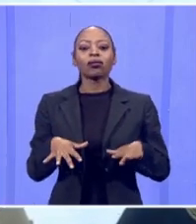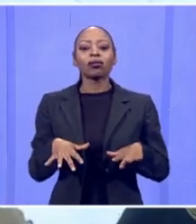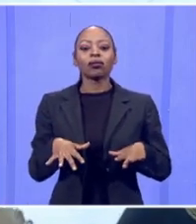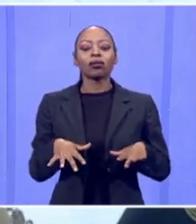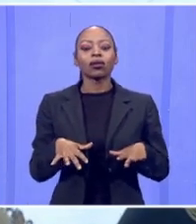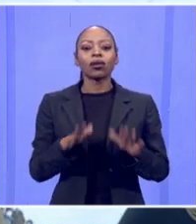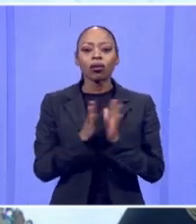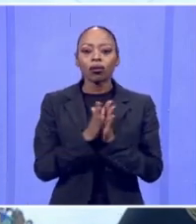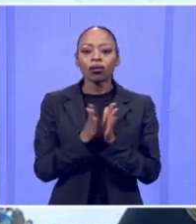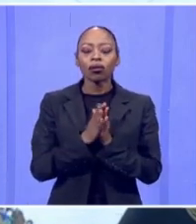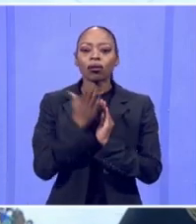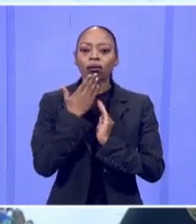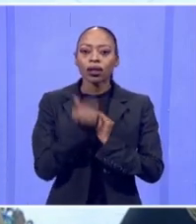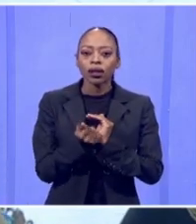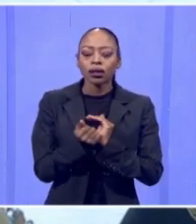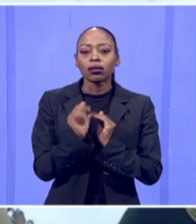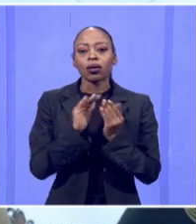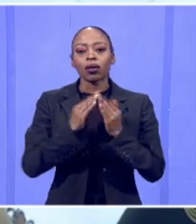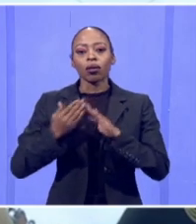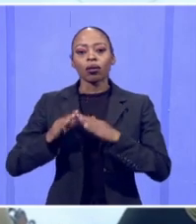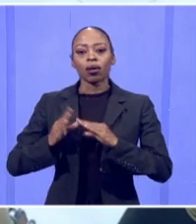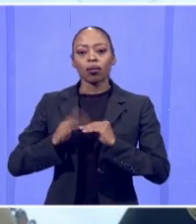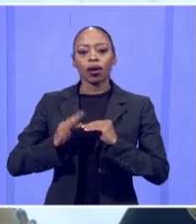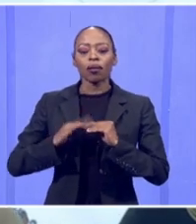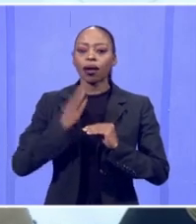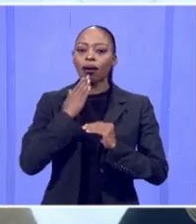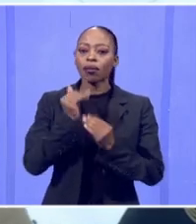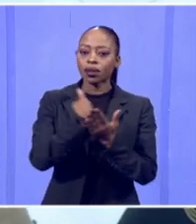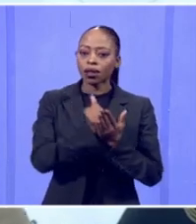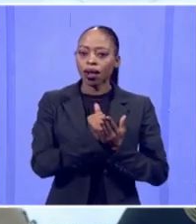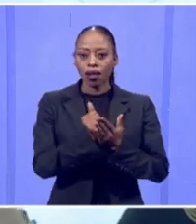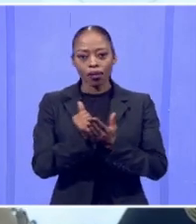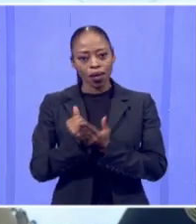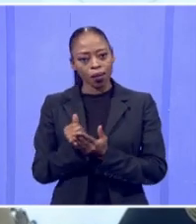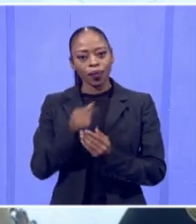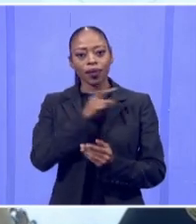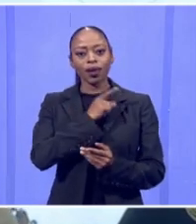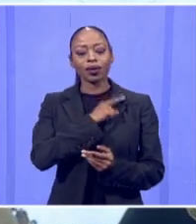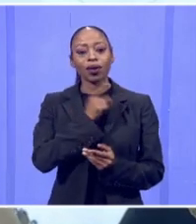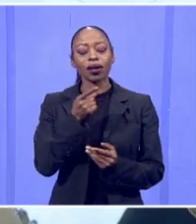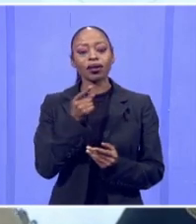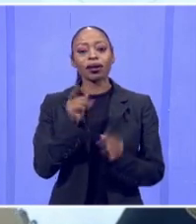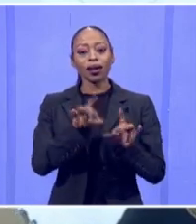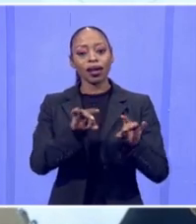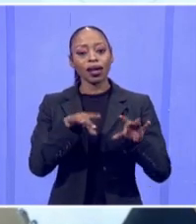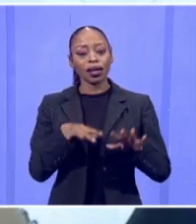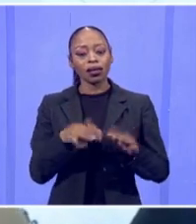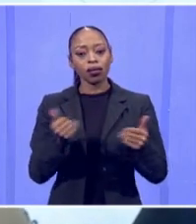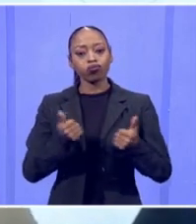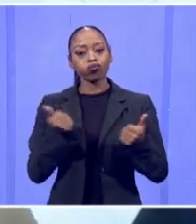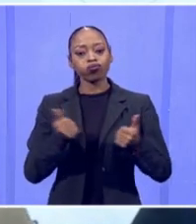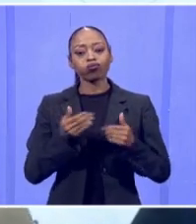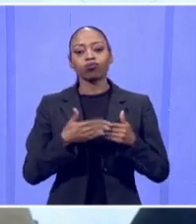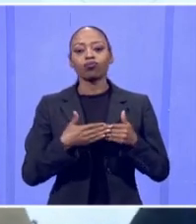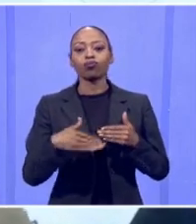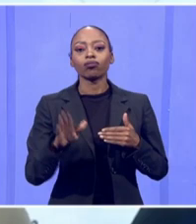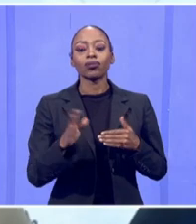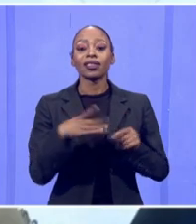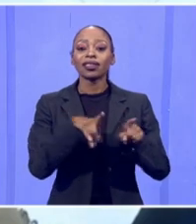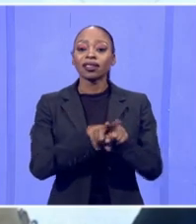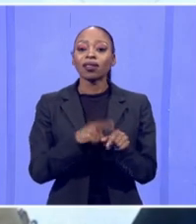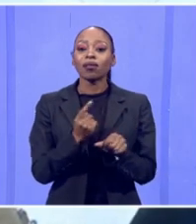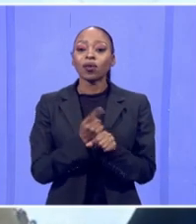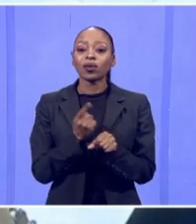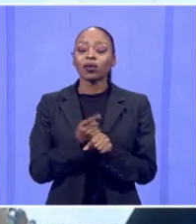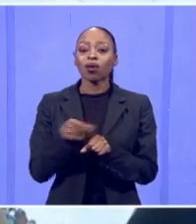loud on asking communities to come and assist. Hence, we had the smooth examination. Again,